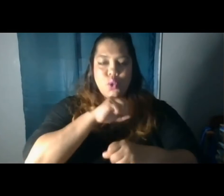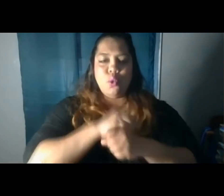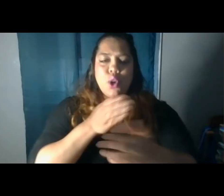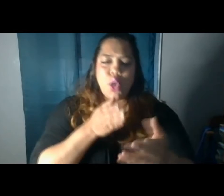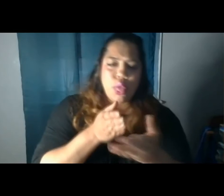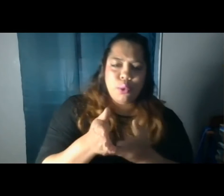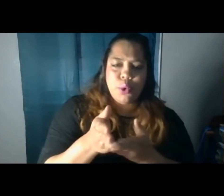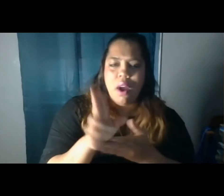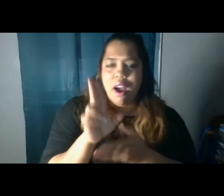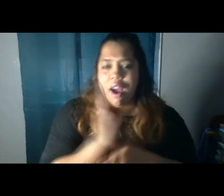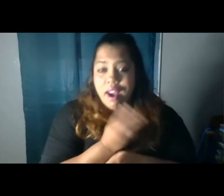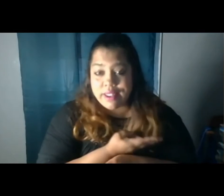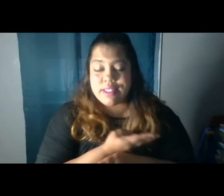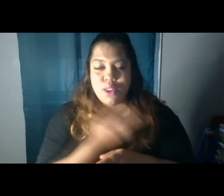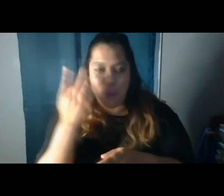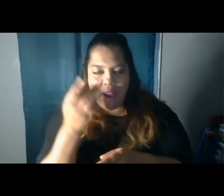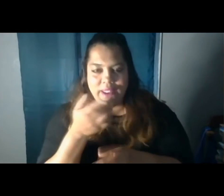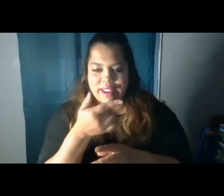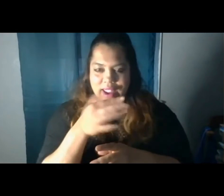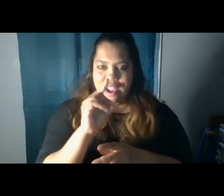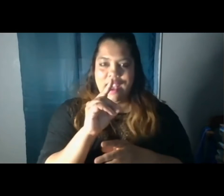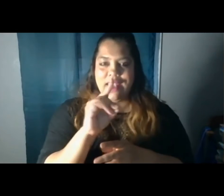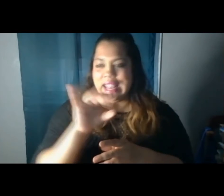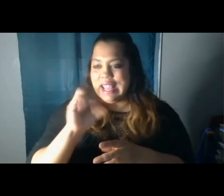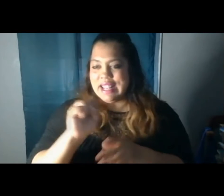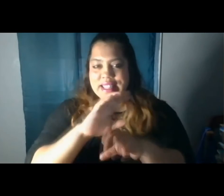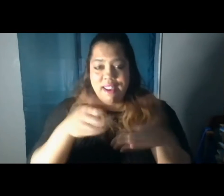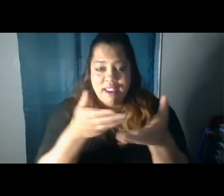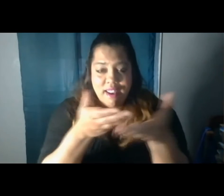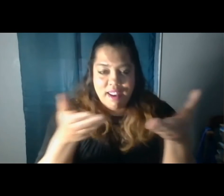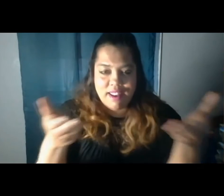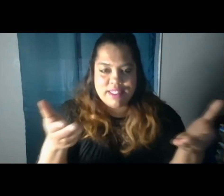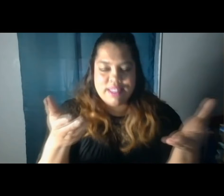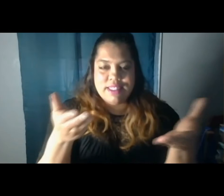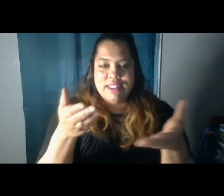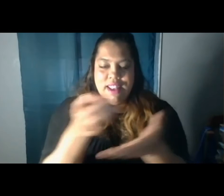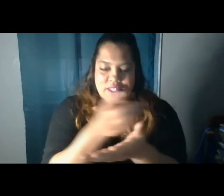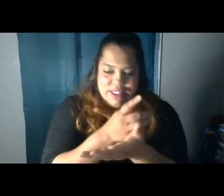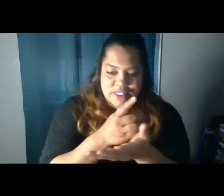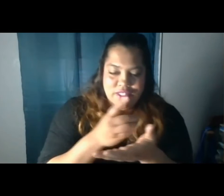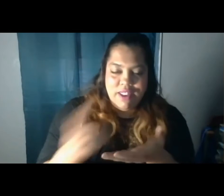We are the love and the laughter of the divine, and it is good. It is so good.